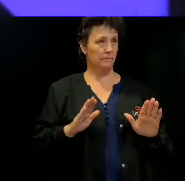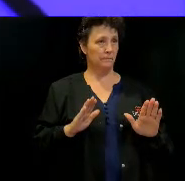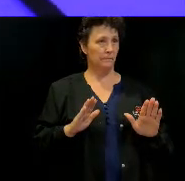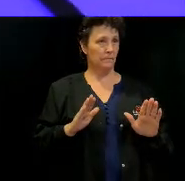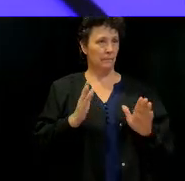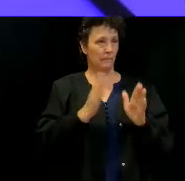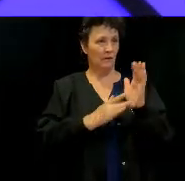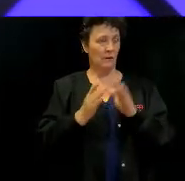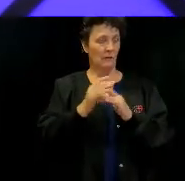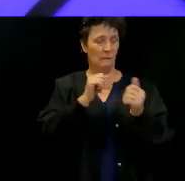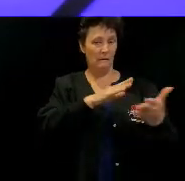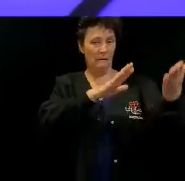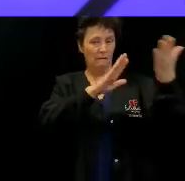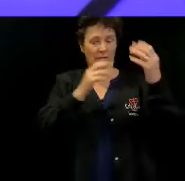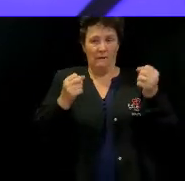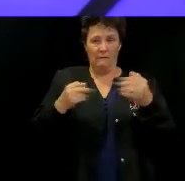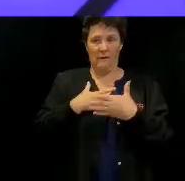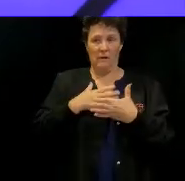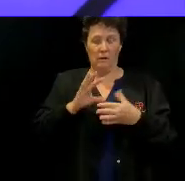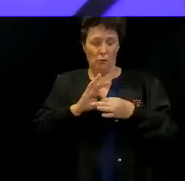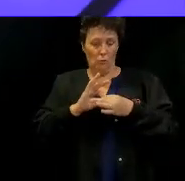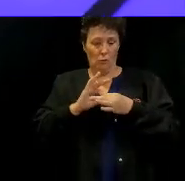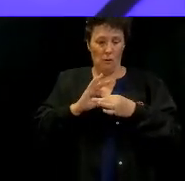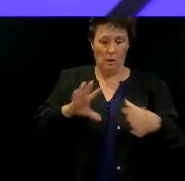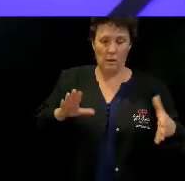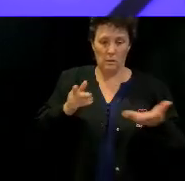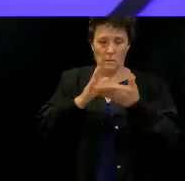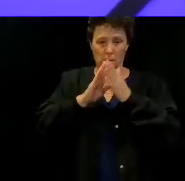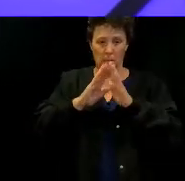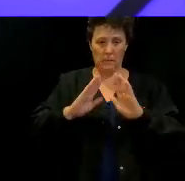Jesus faced his fear and it released peace.